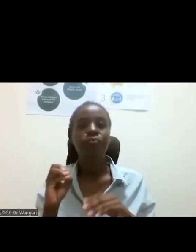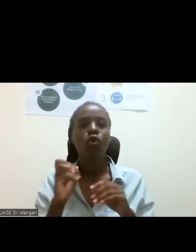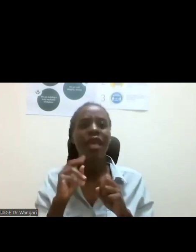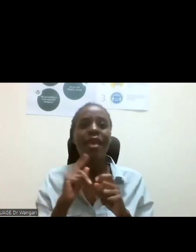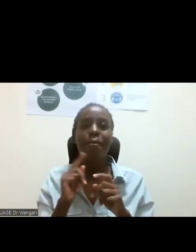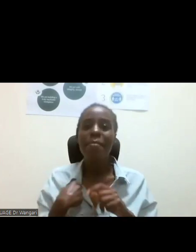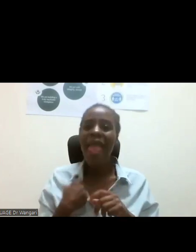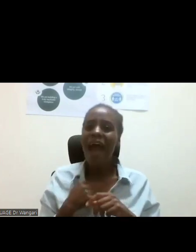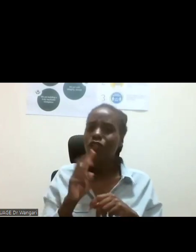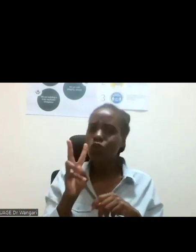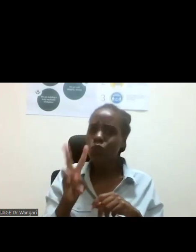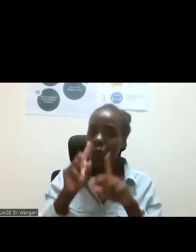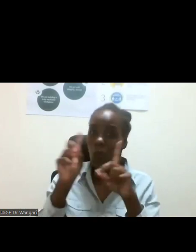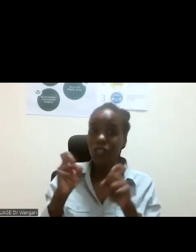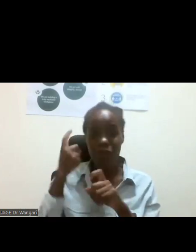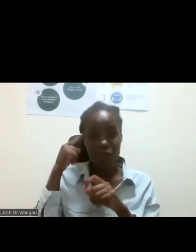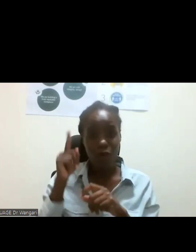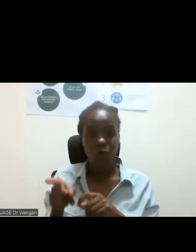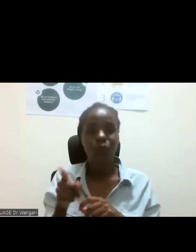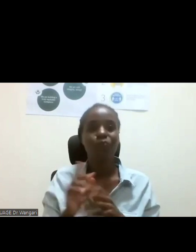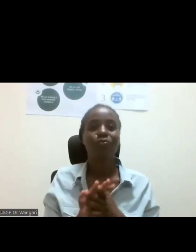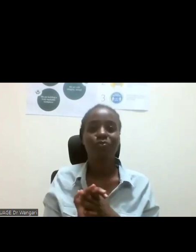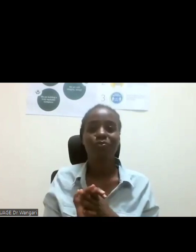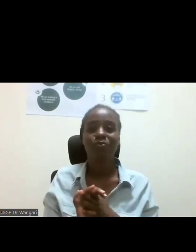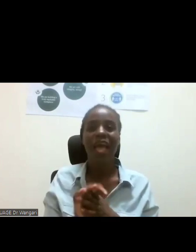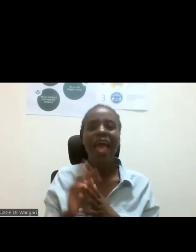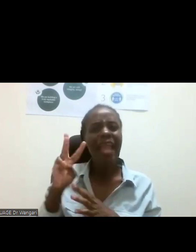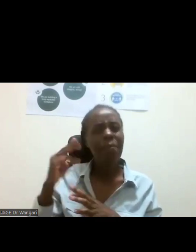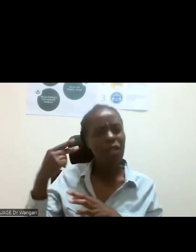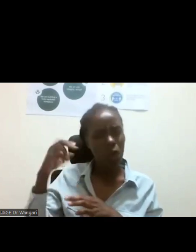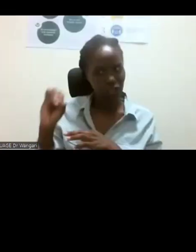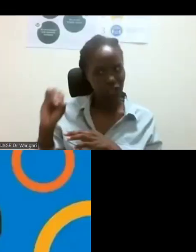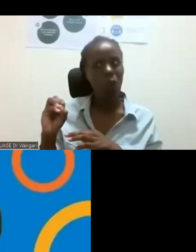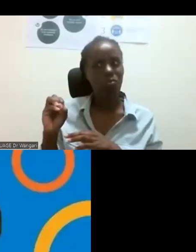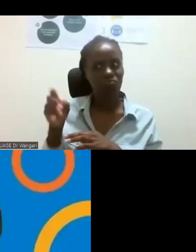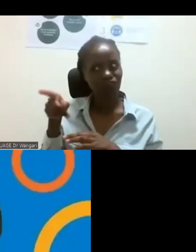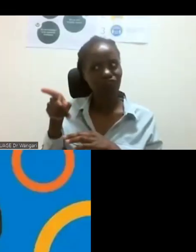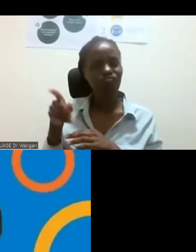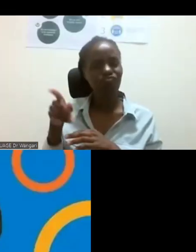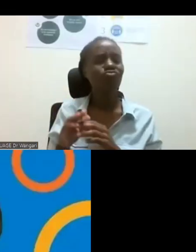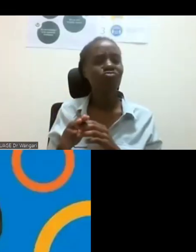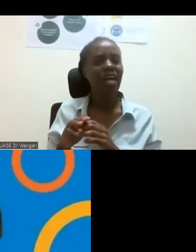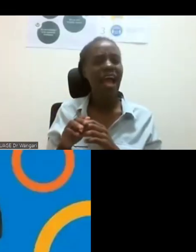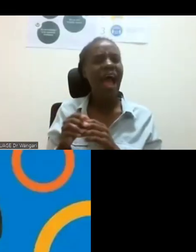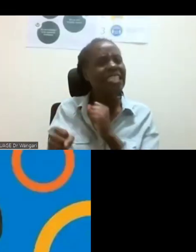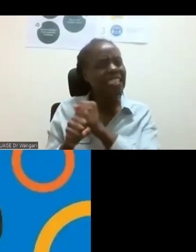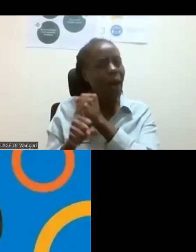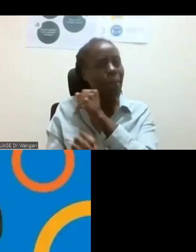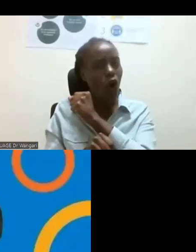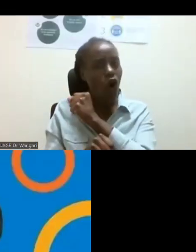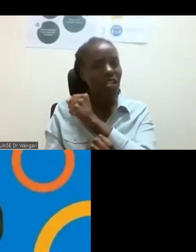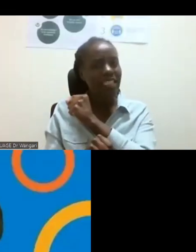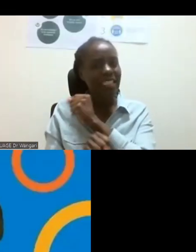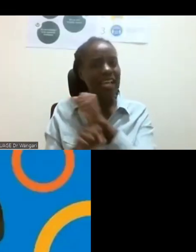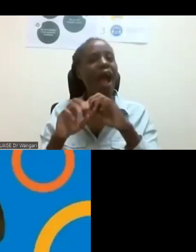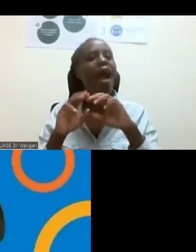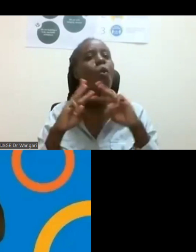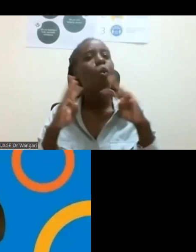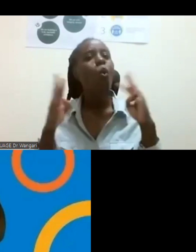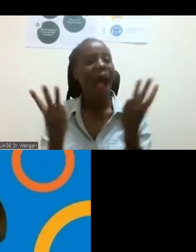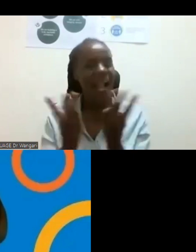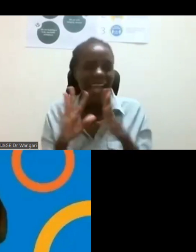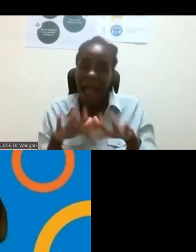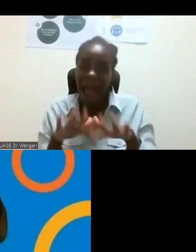one, how does WHO support the global health sector in preventing and responding